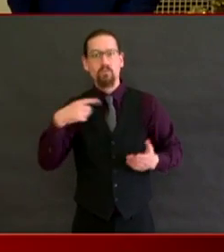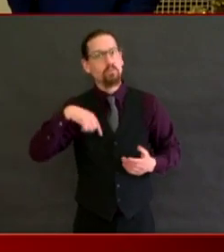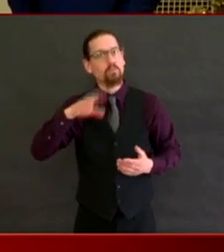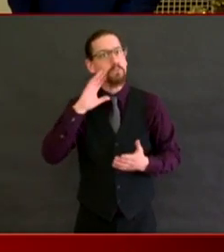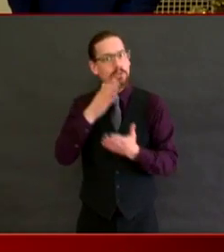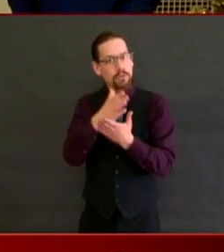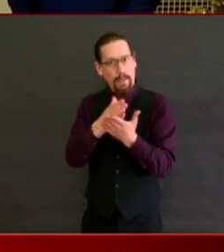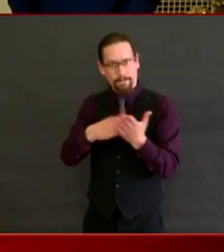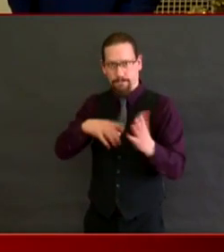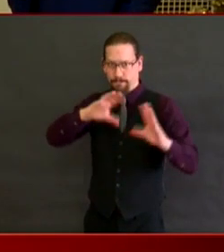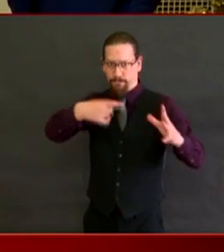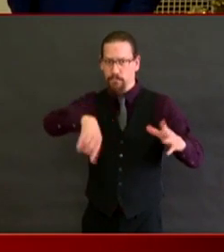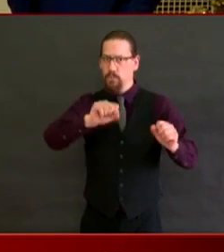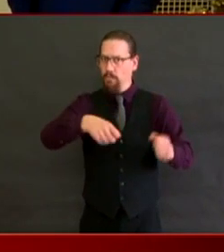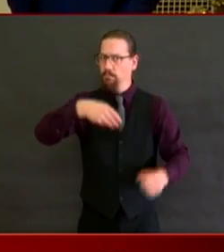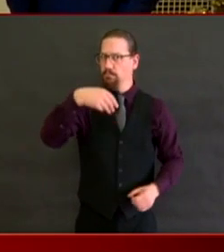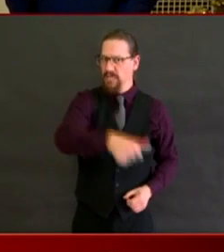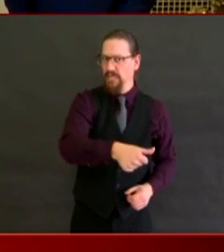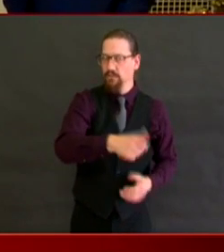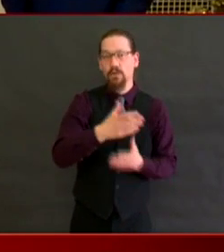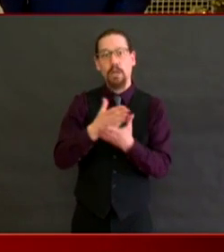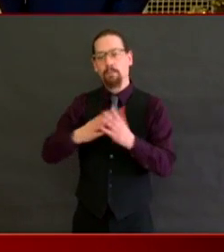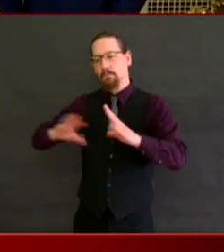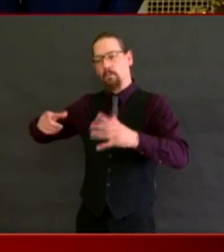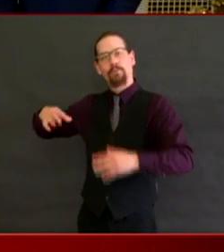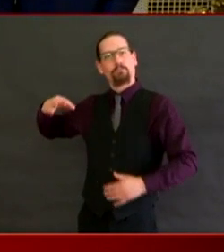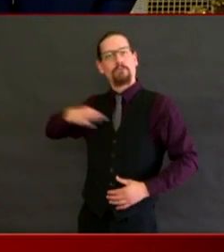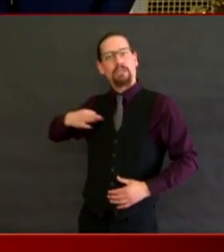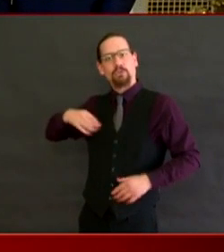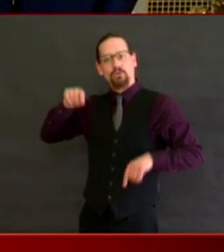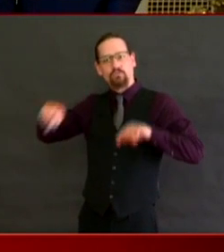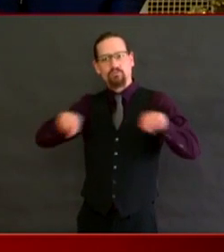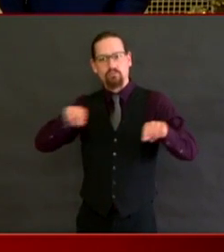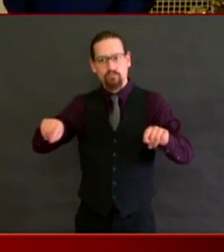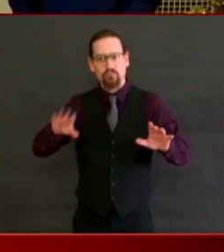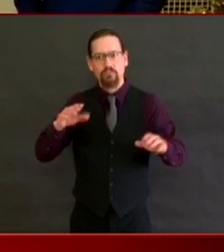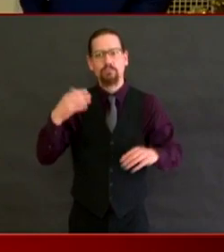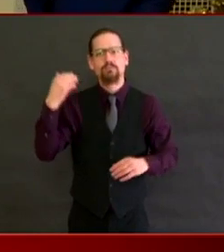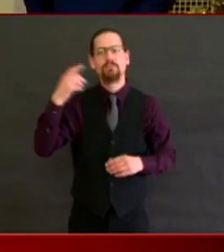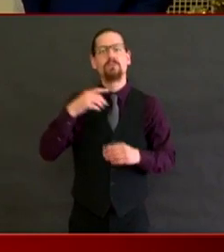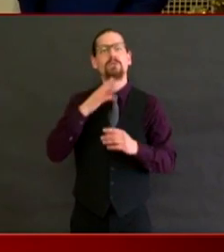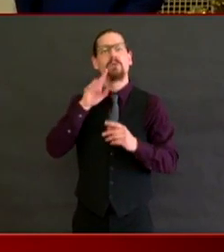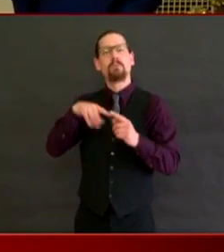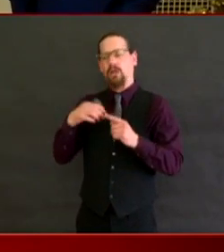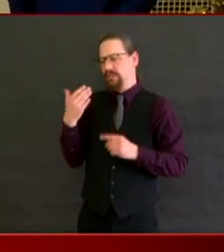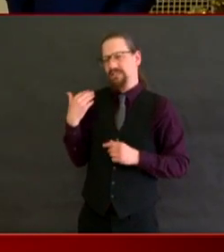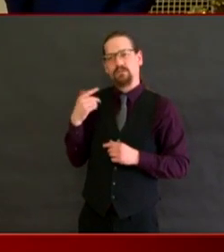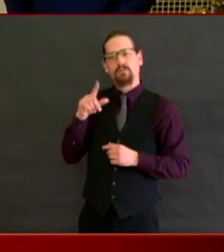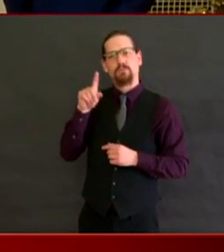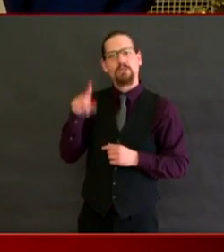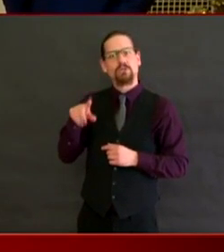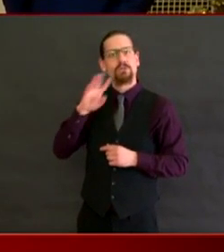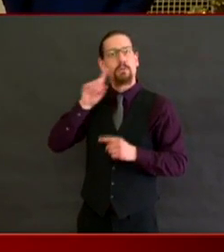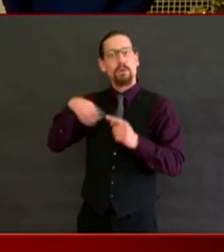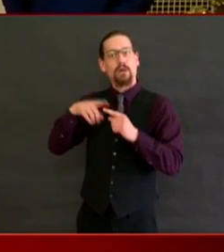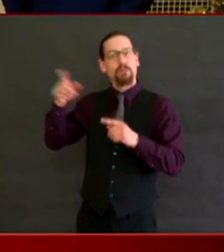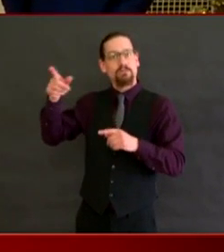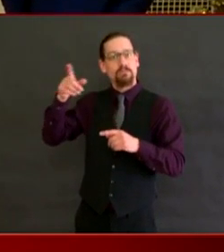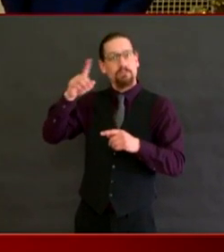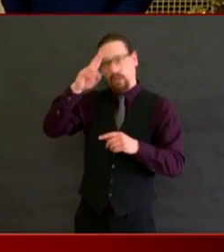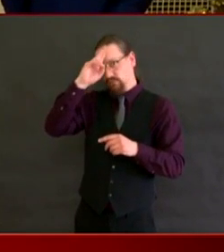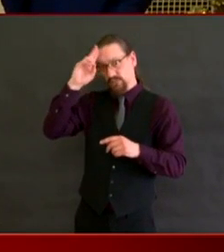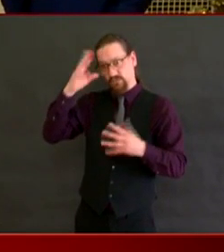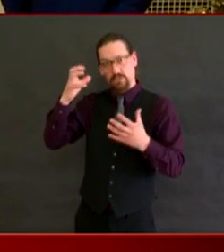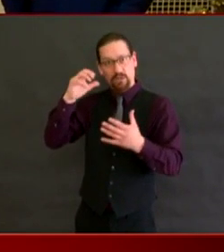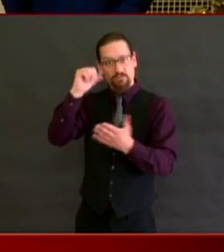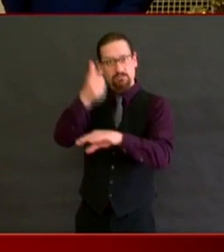help. Like you just asked about the field hospital. It's one thing to find 2,000 hospital beds. It's another thing to find the staff to staff